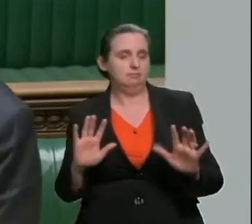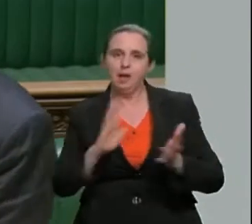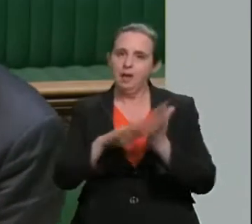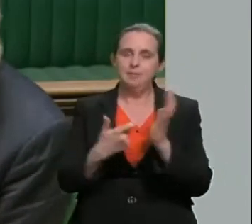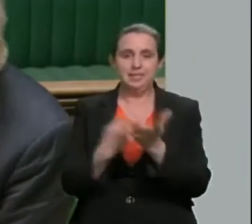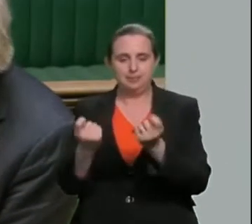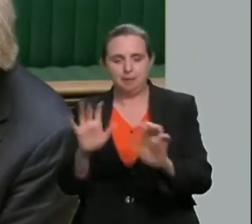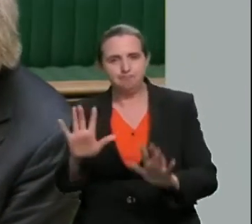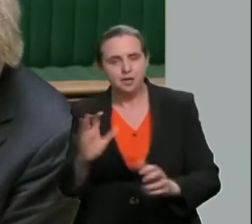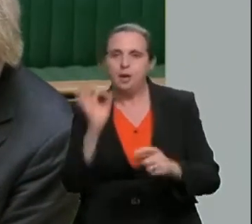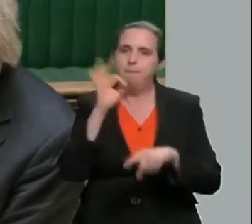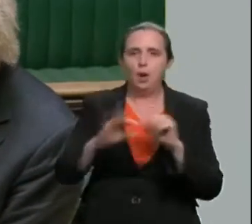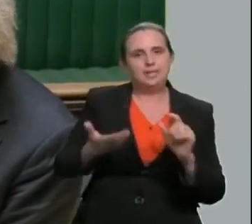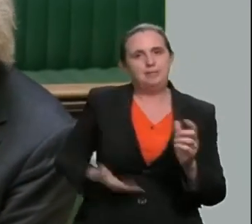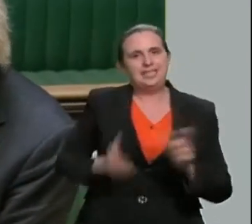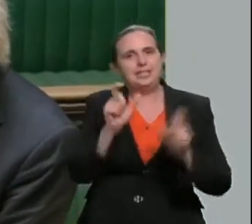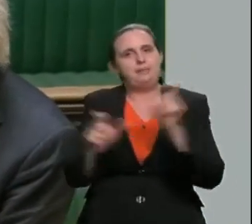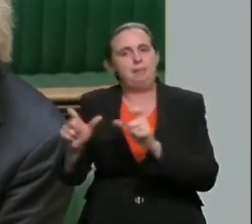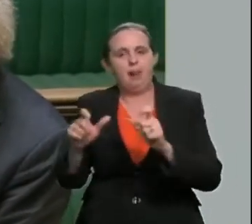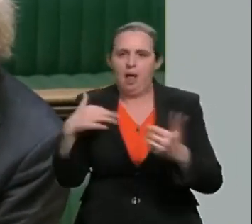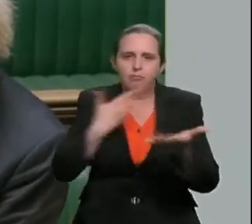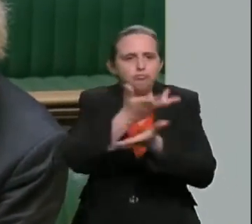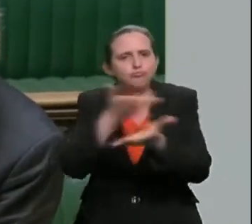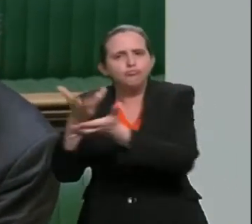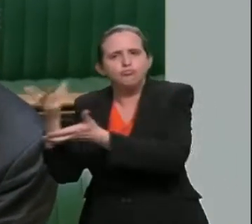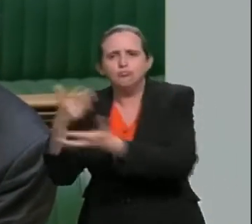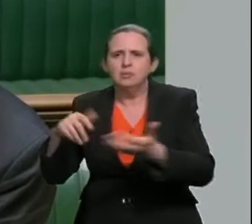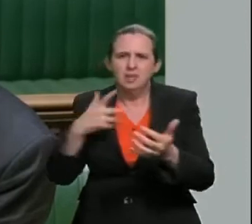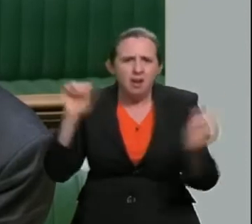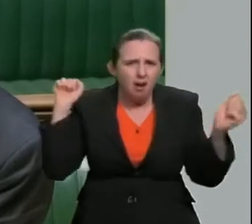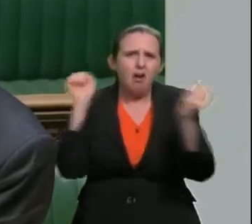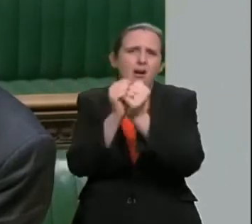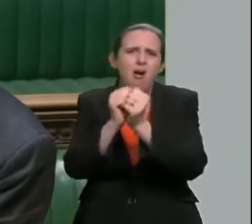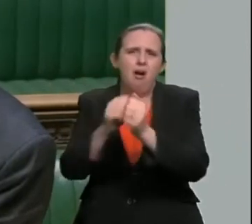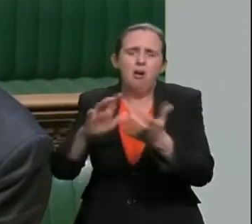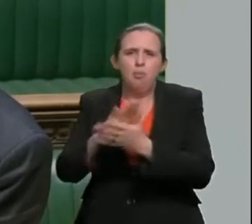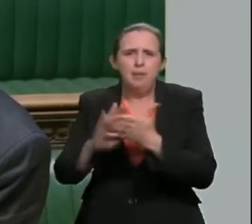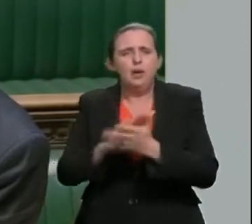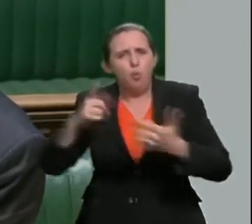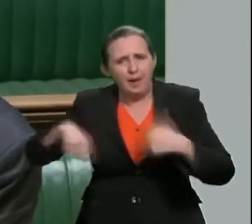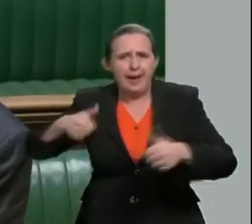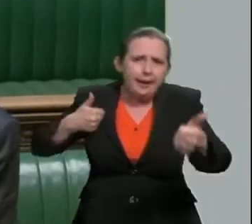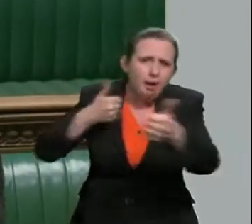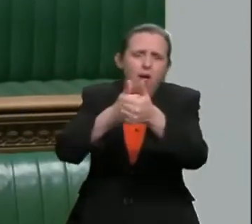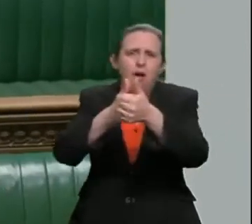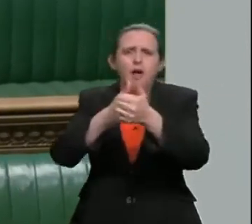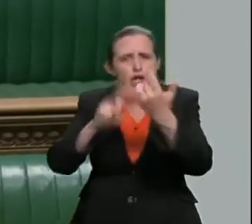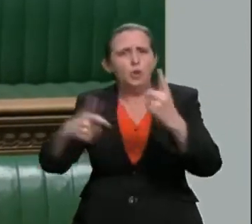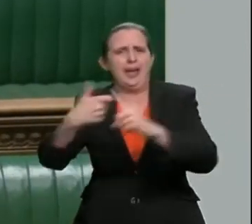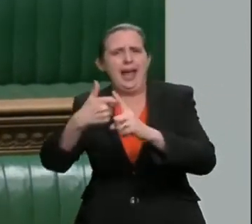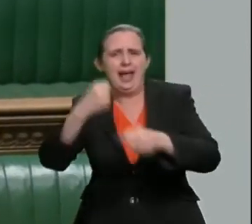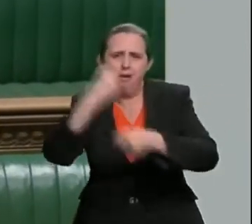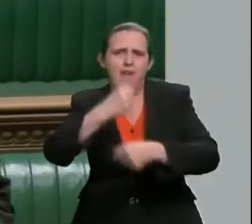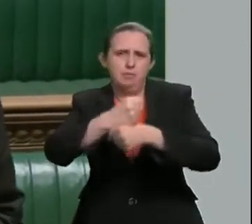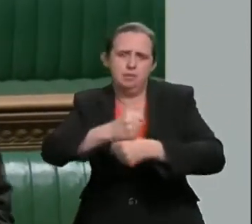great many in the last 12 months, would agree that there is no government around the world that has done more to support business, wrapping our